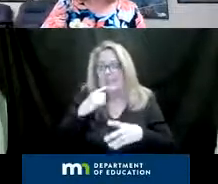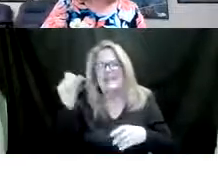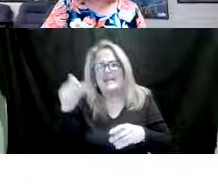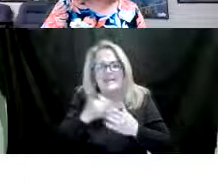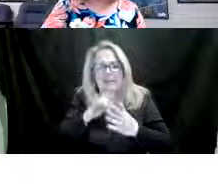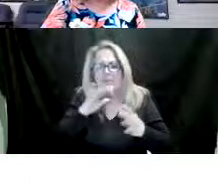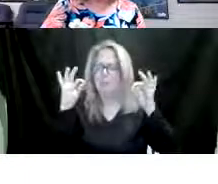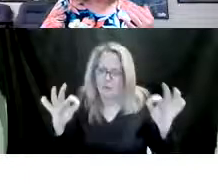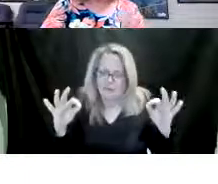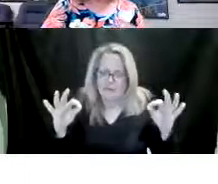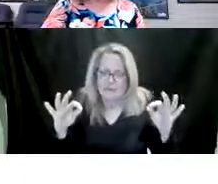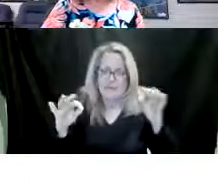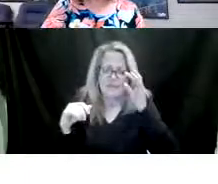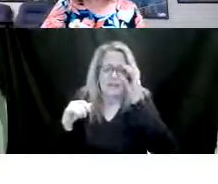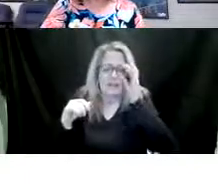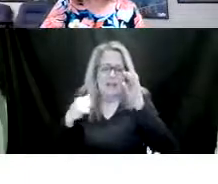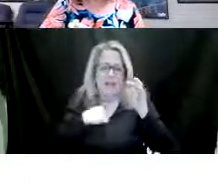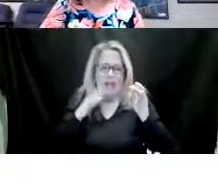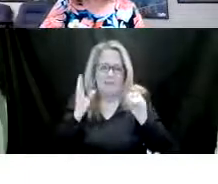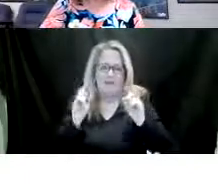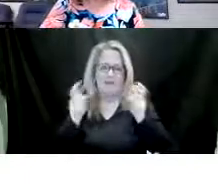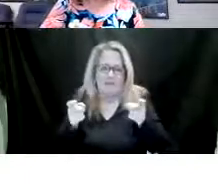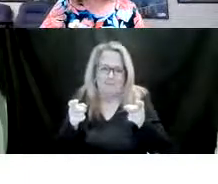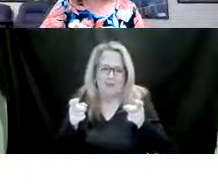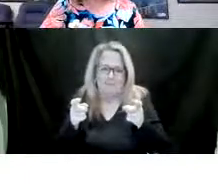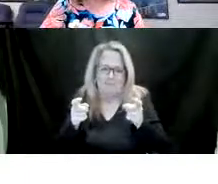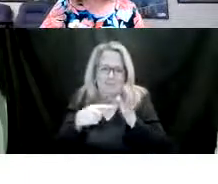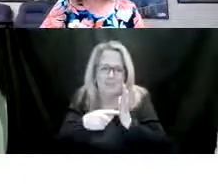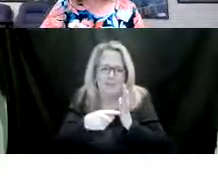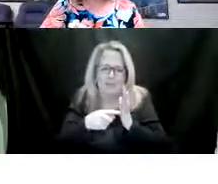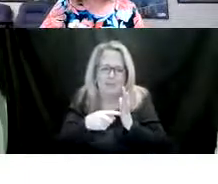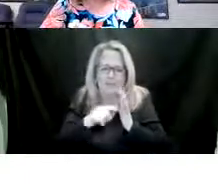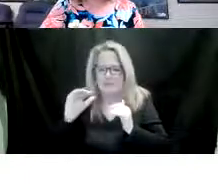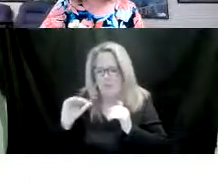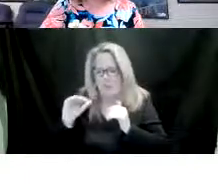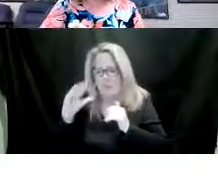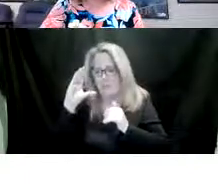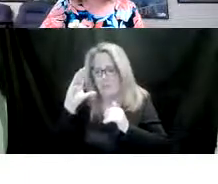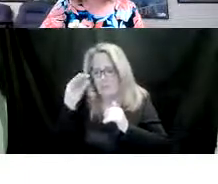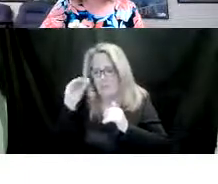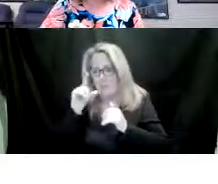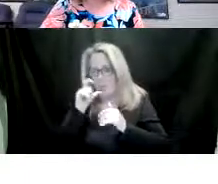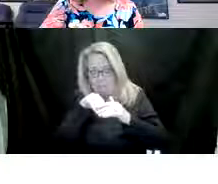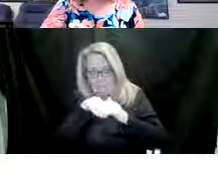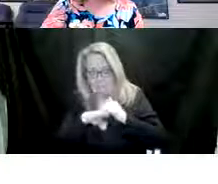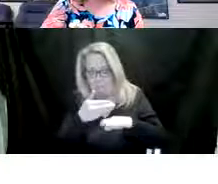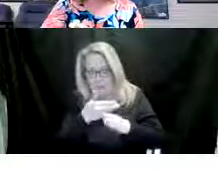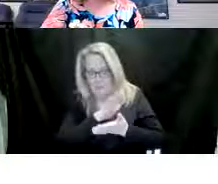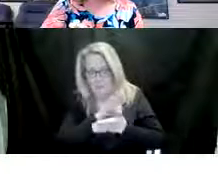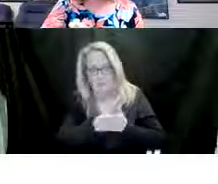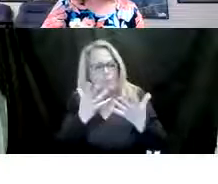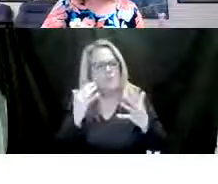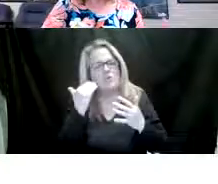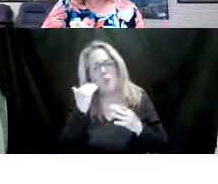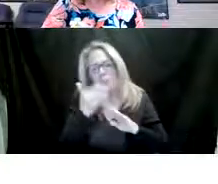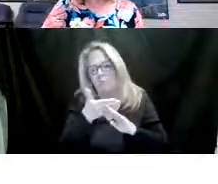ideal. And I'm going to kind of give a scenario in a few minutes of a little guy who entered a preschool classroom. And we all know in a preschool